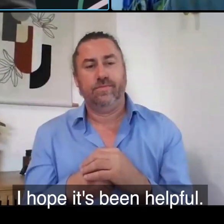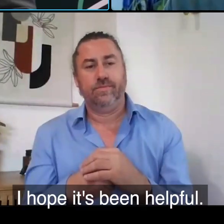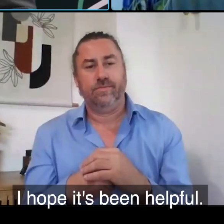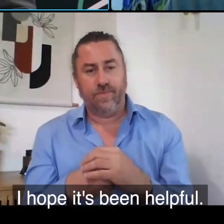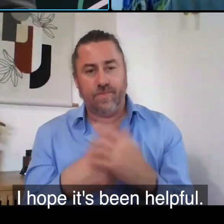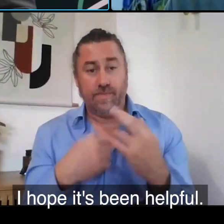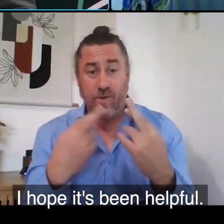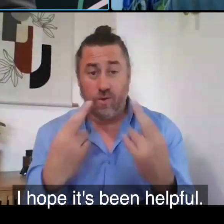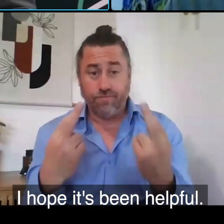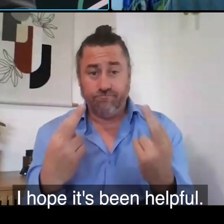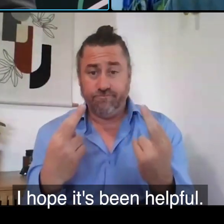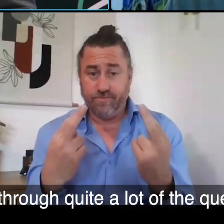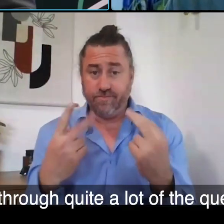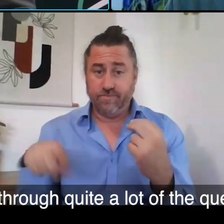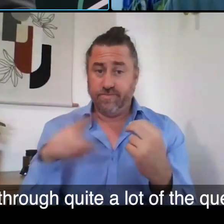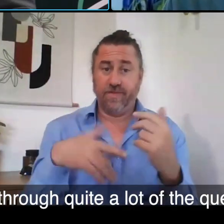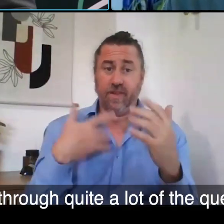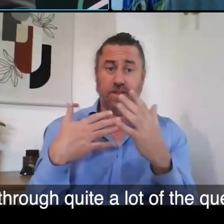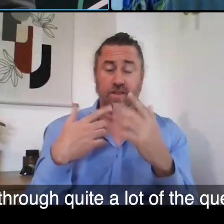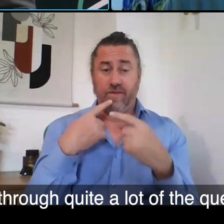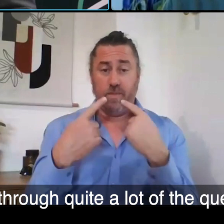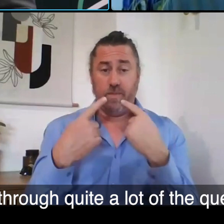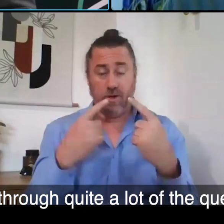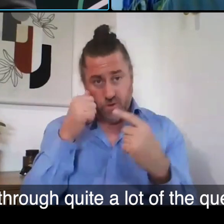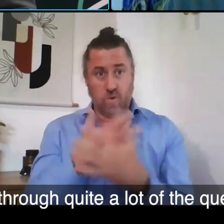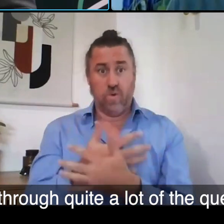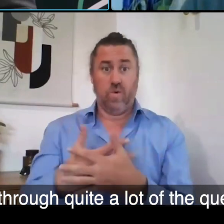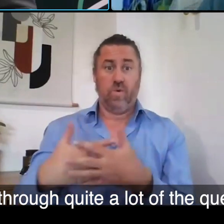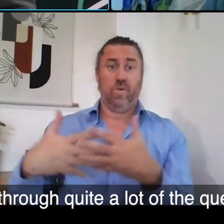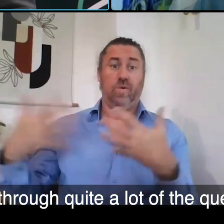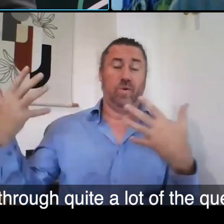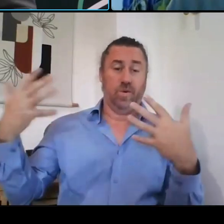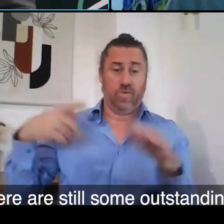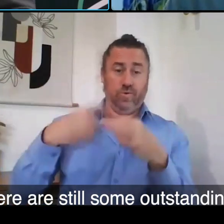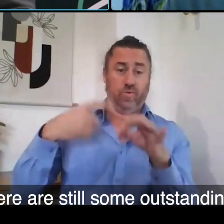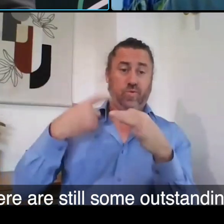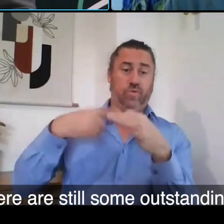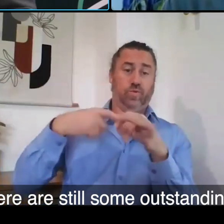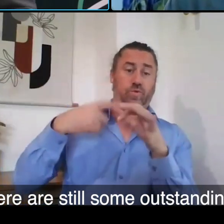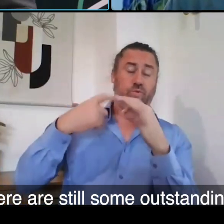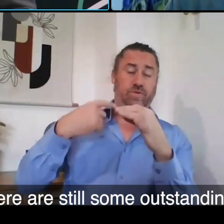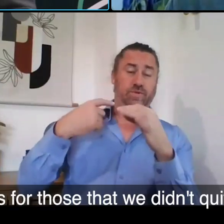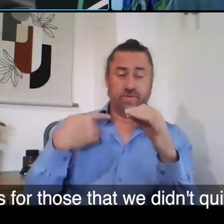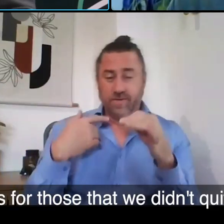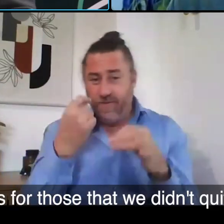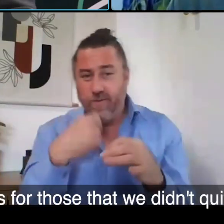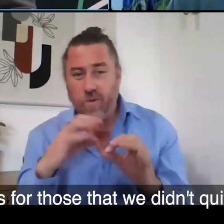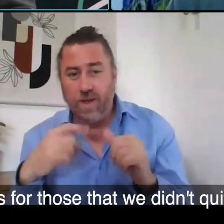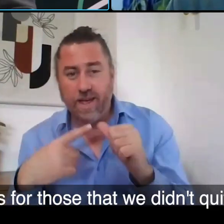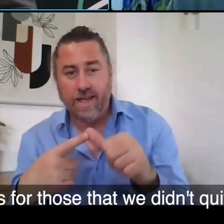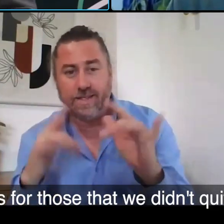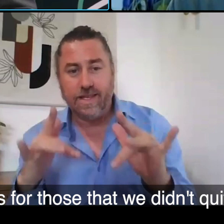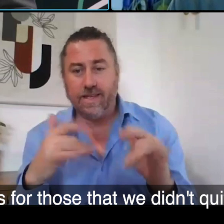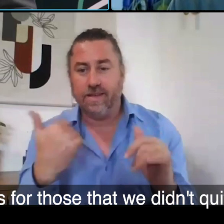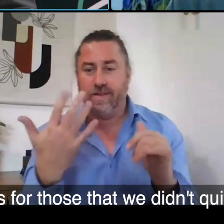I hope it's been helpful. We've got through quite a lot of the questions, but there are still some outstanding. Apologies for those